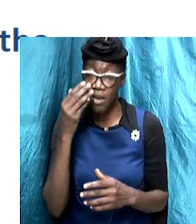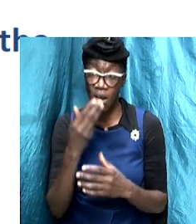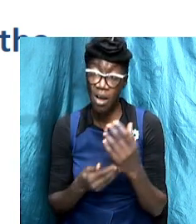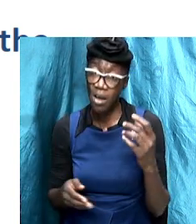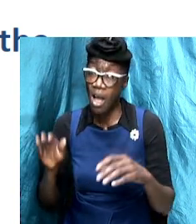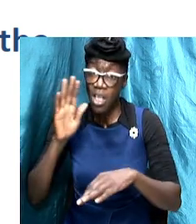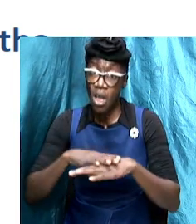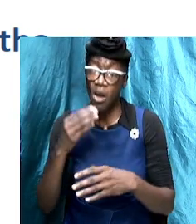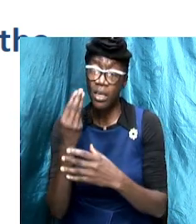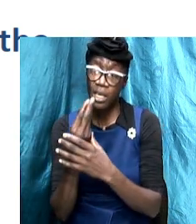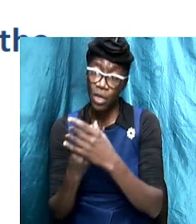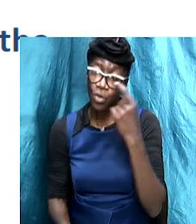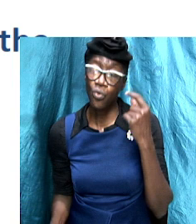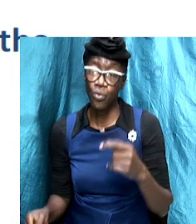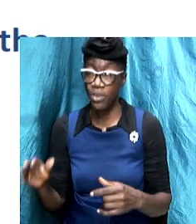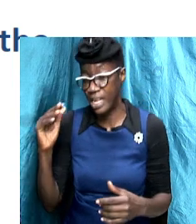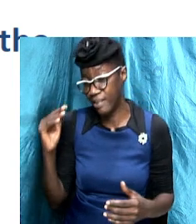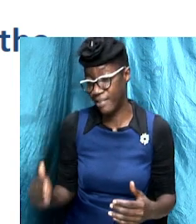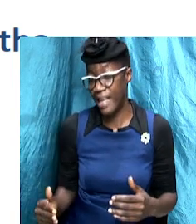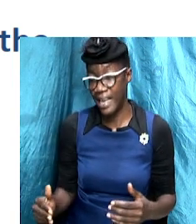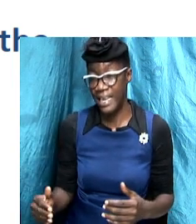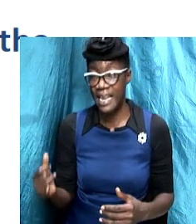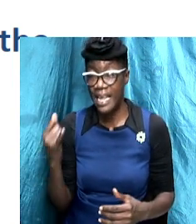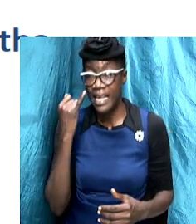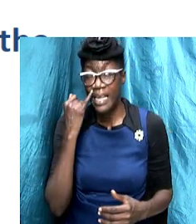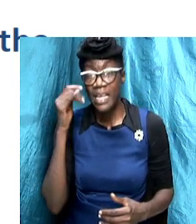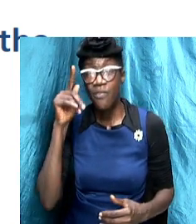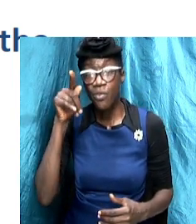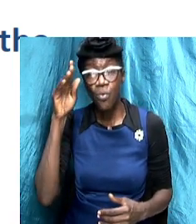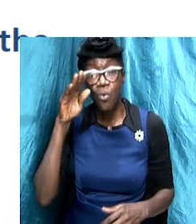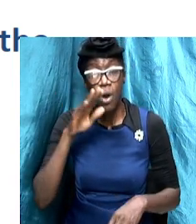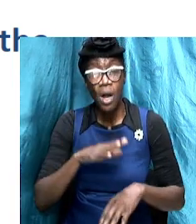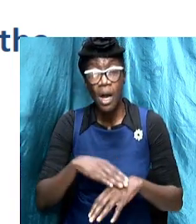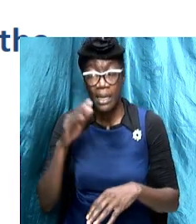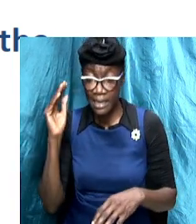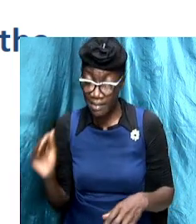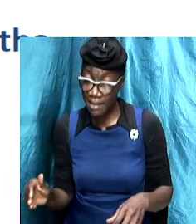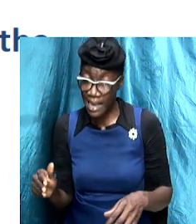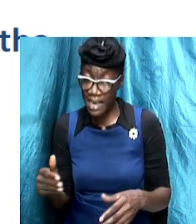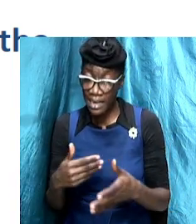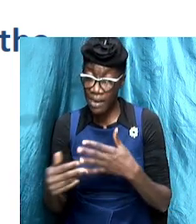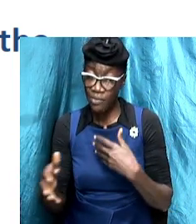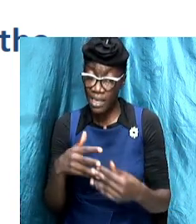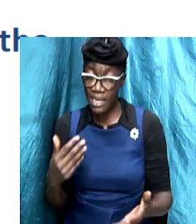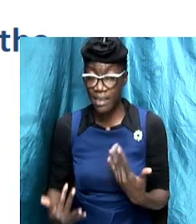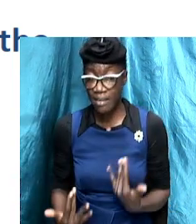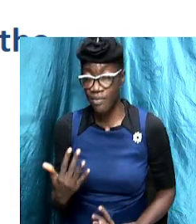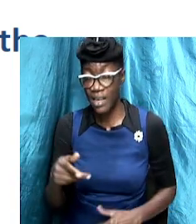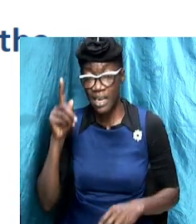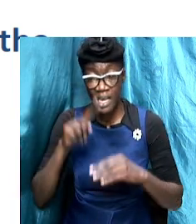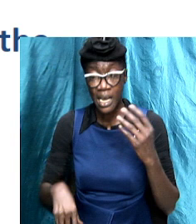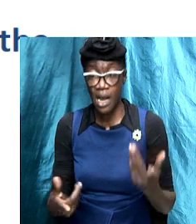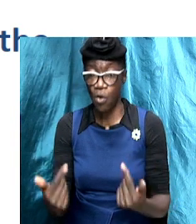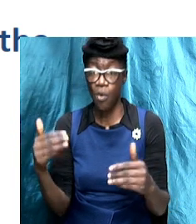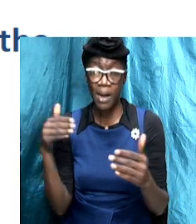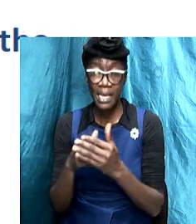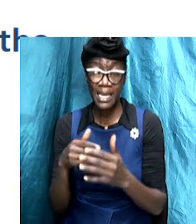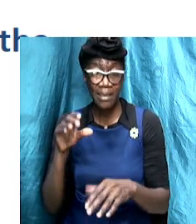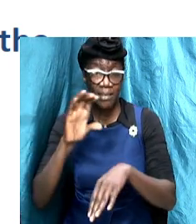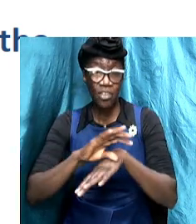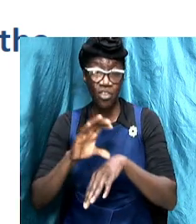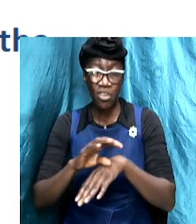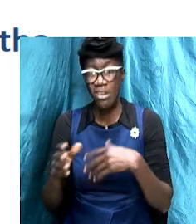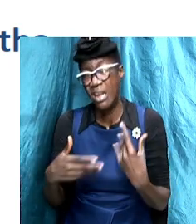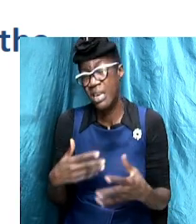side. If you're on the side of the gates of hell, it will not prevail against the church. And no matter how